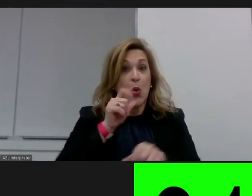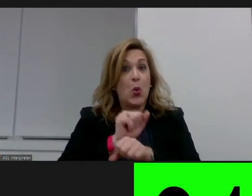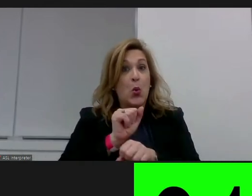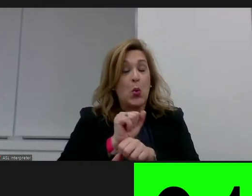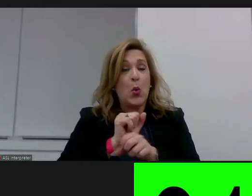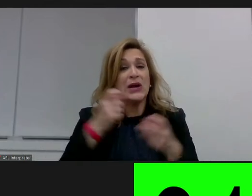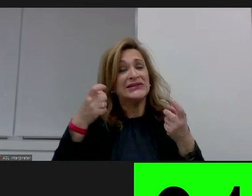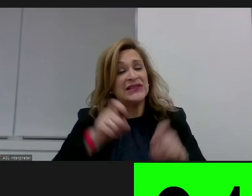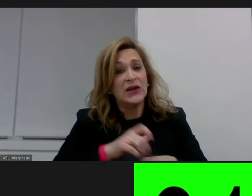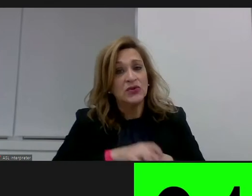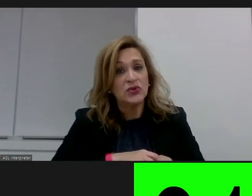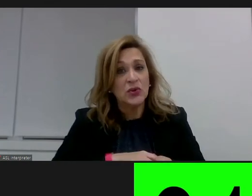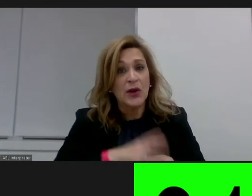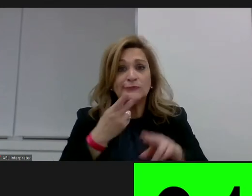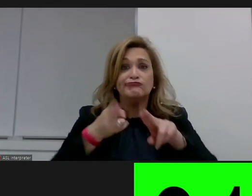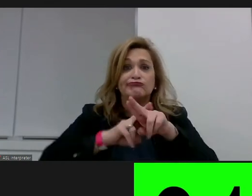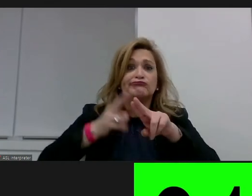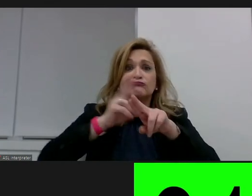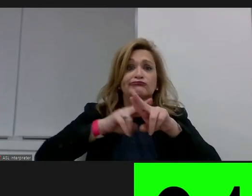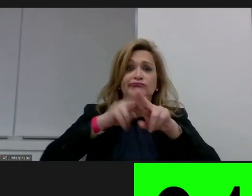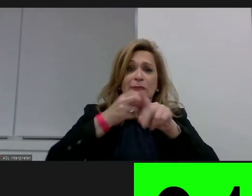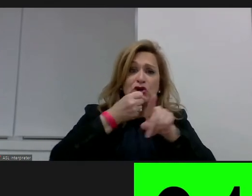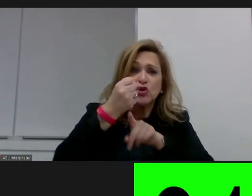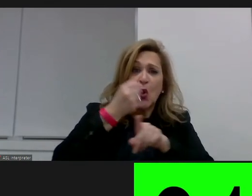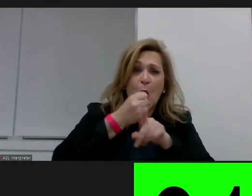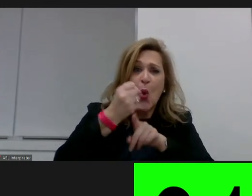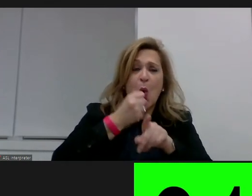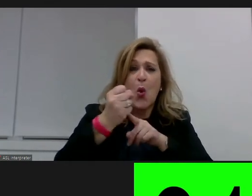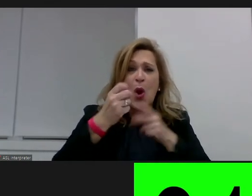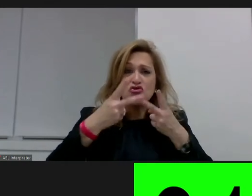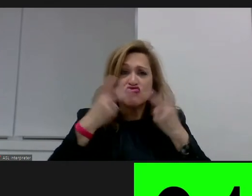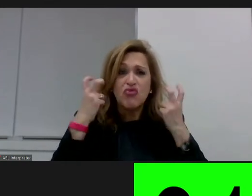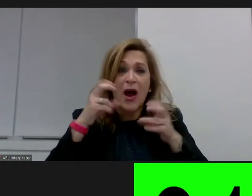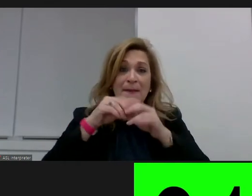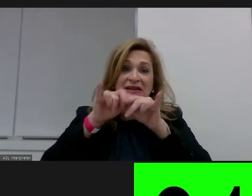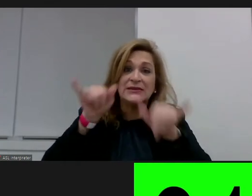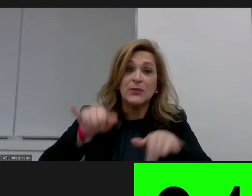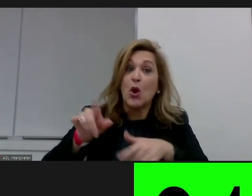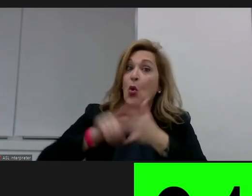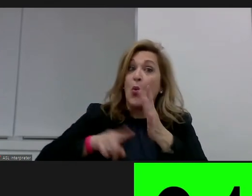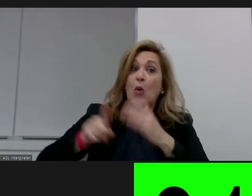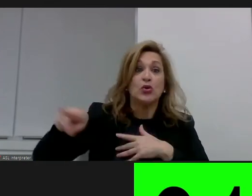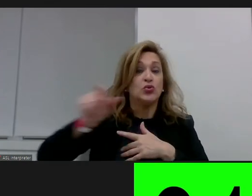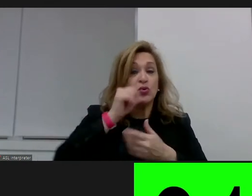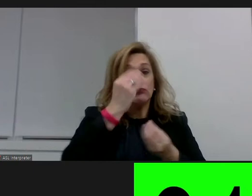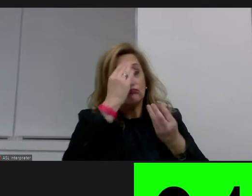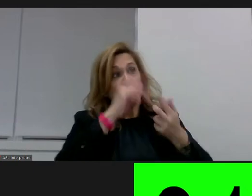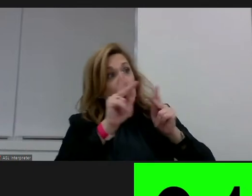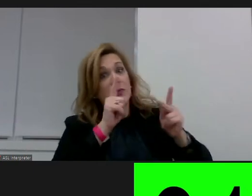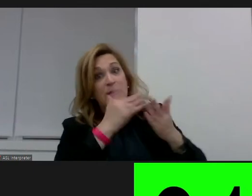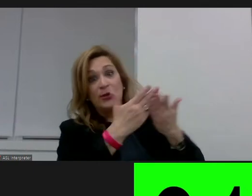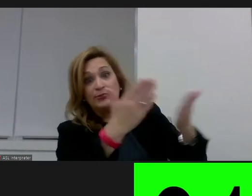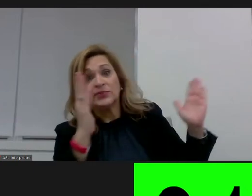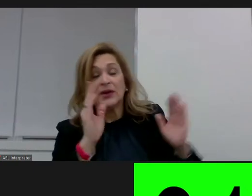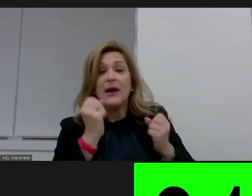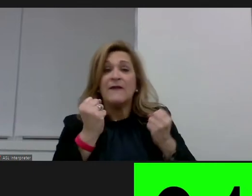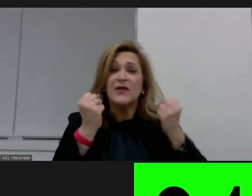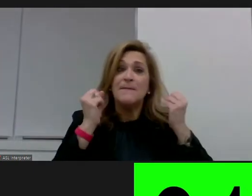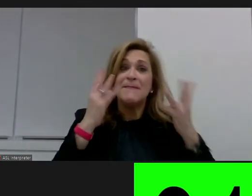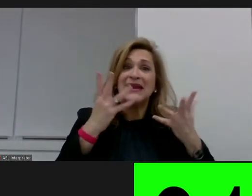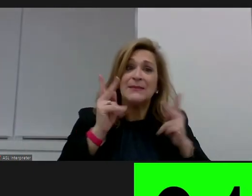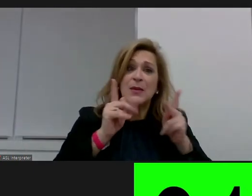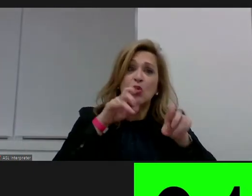assaults and crime is up in the system. What you don't report to the public and what has not been made aware is the countless number of